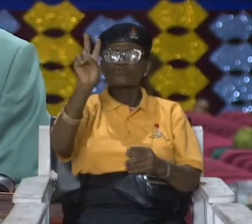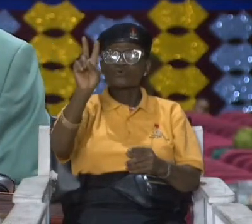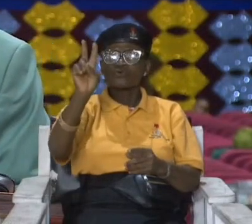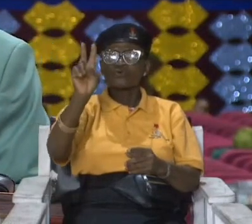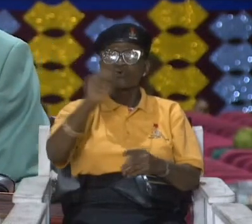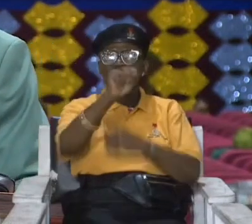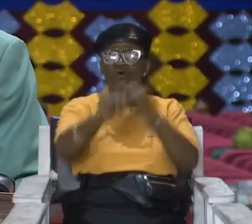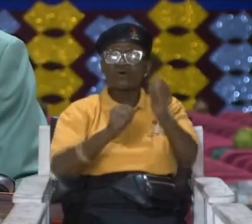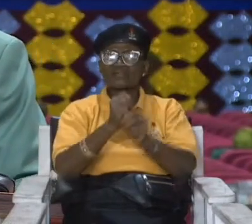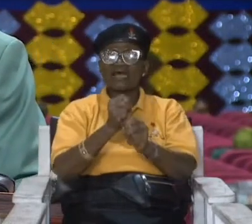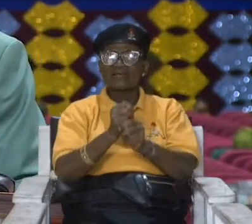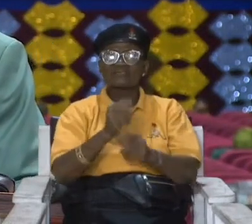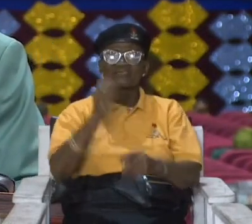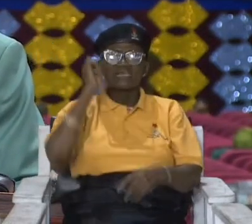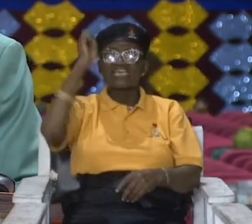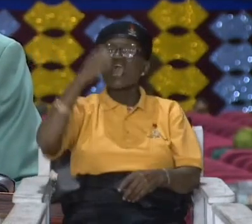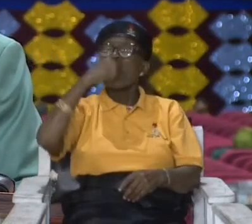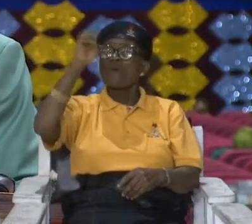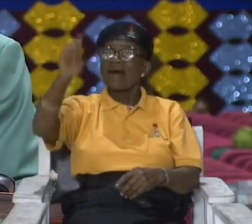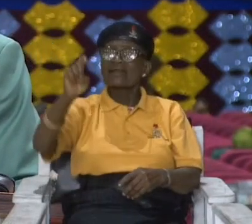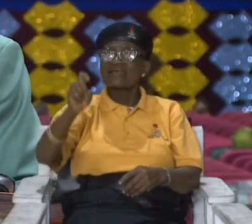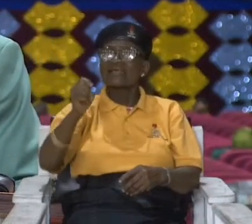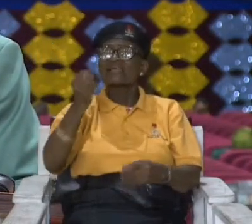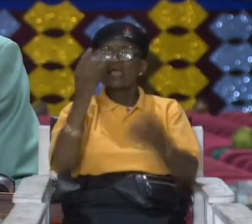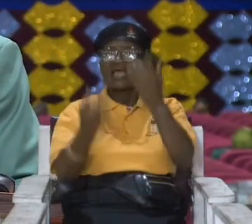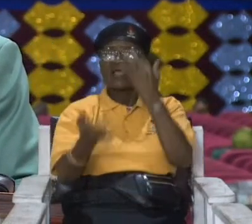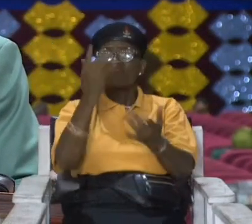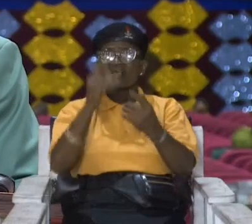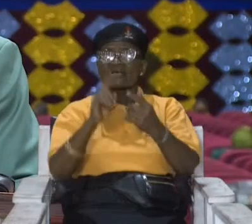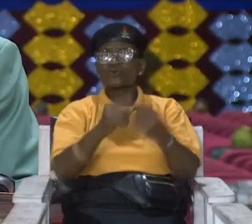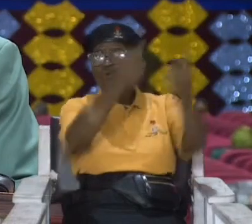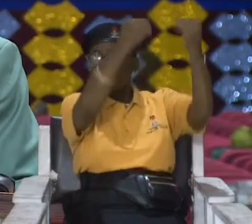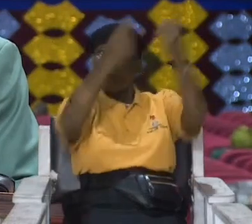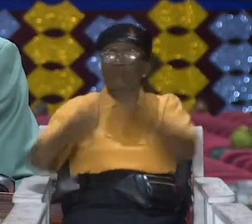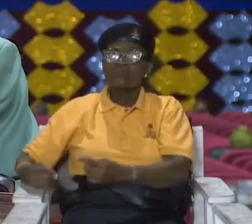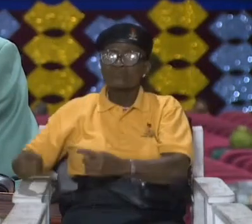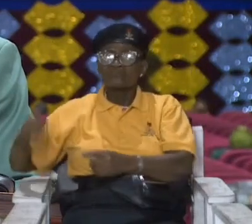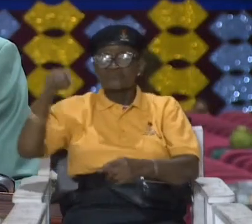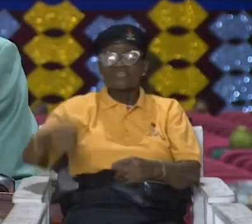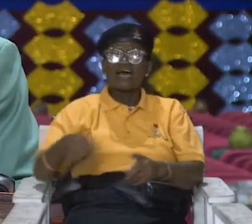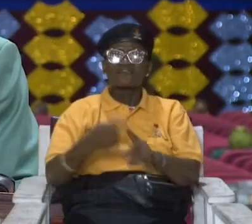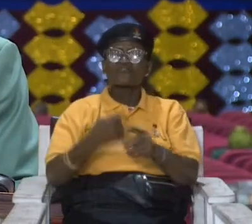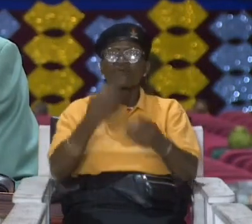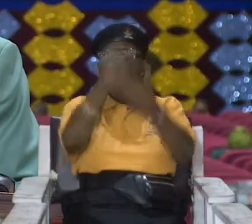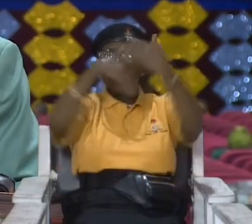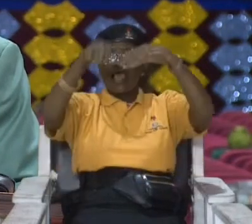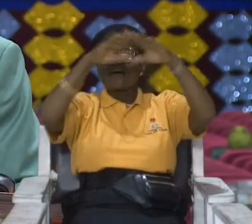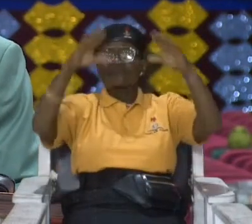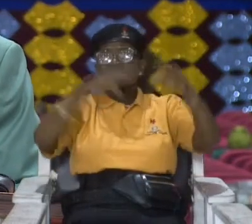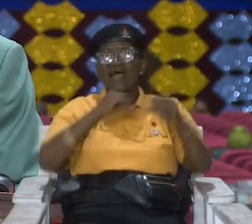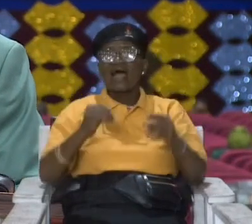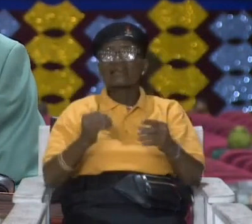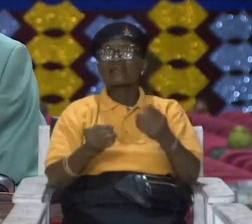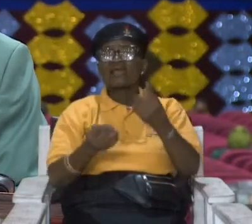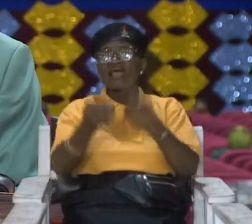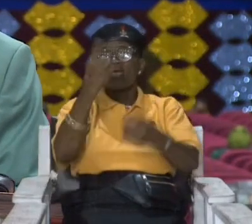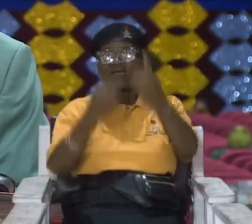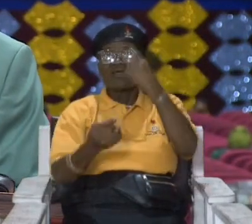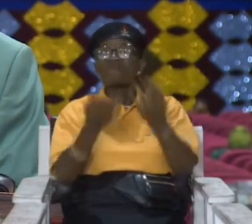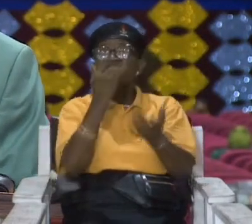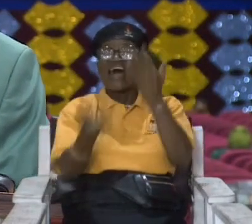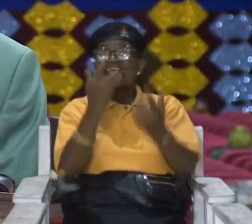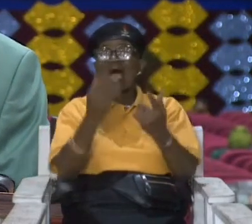2 times he commanded fire to come down from heaven, and fire came.